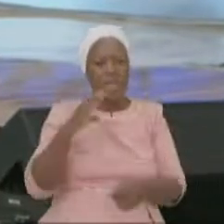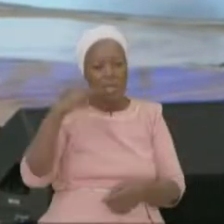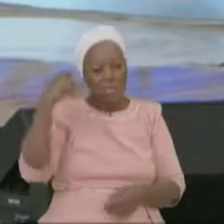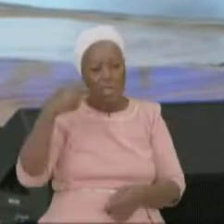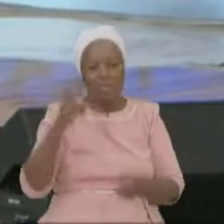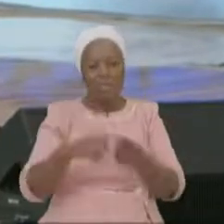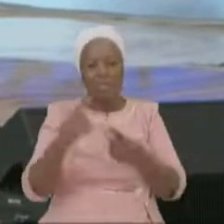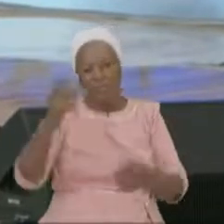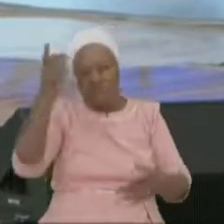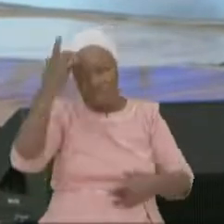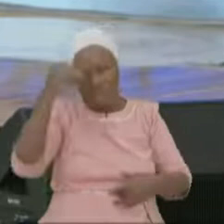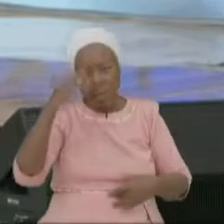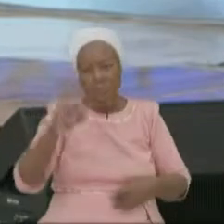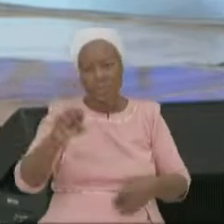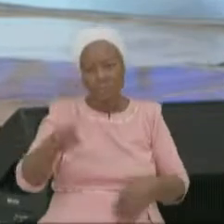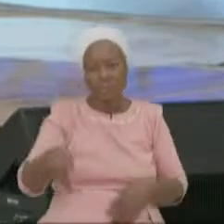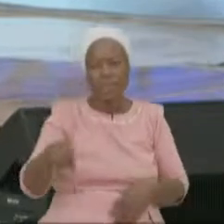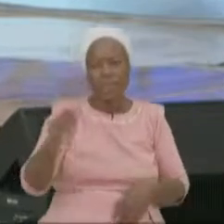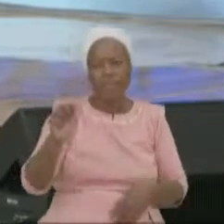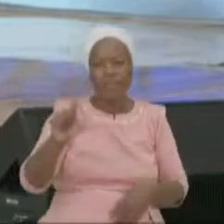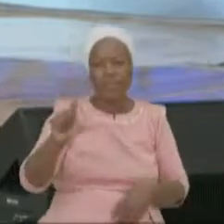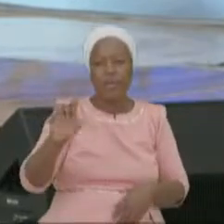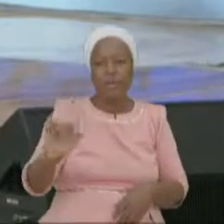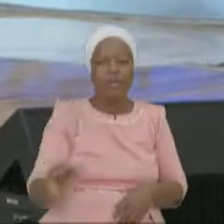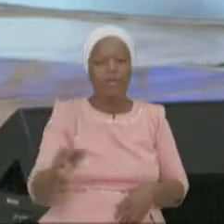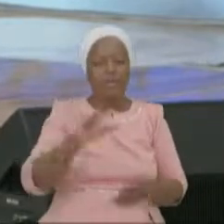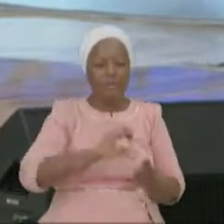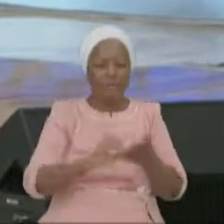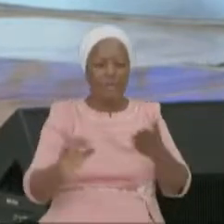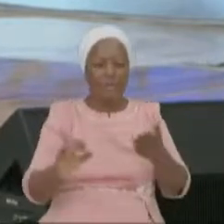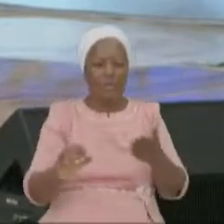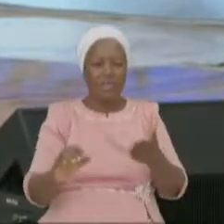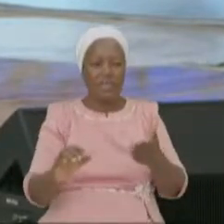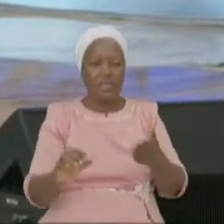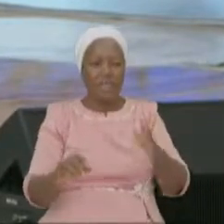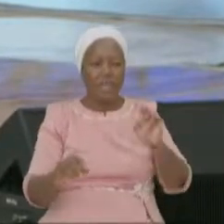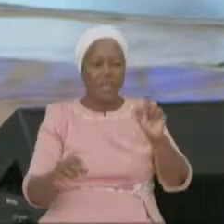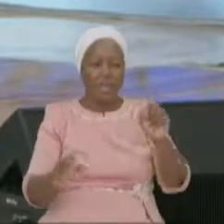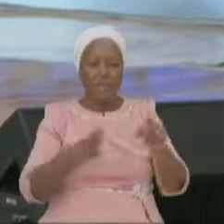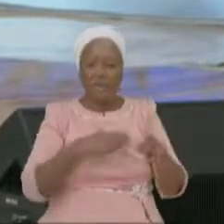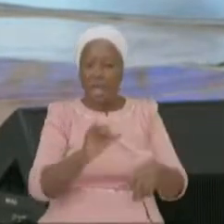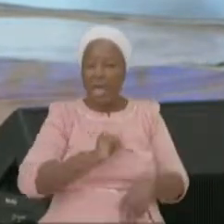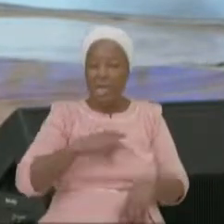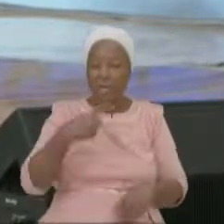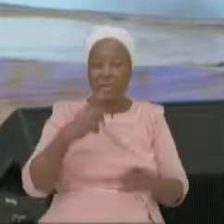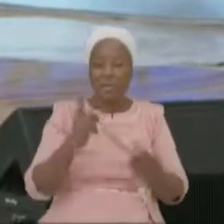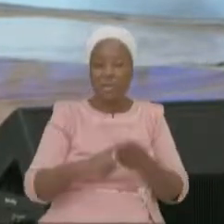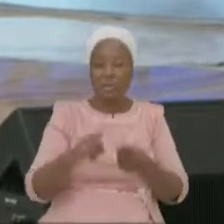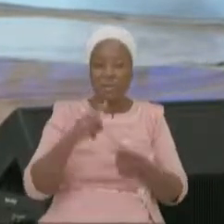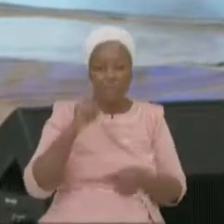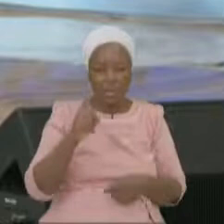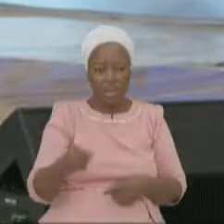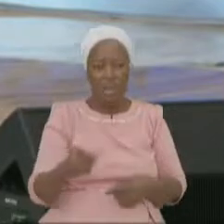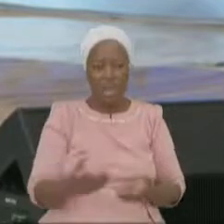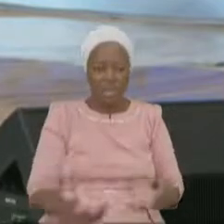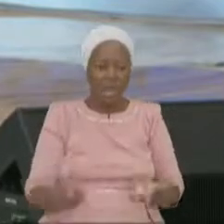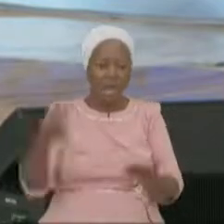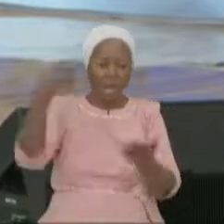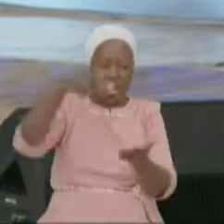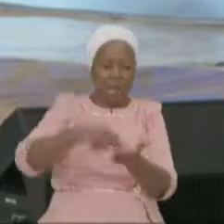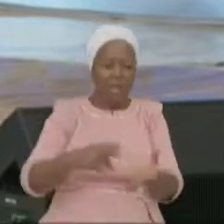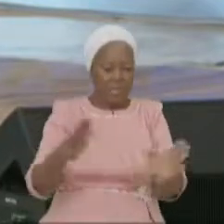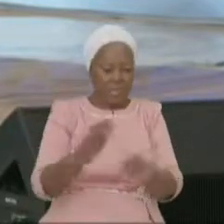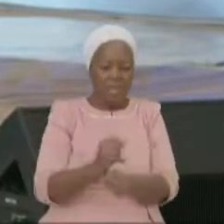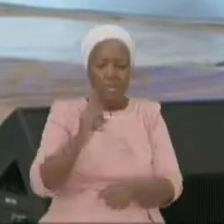to the sick of the palsy, verse 11, it says, I say unto thee, arise, take up